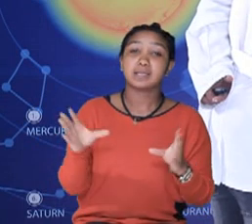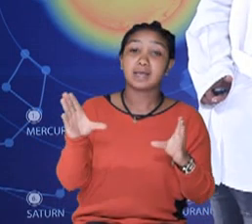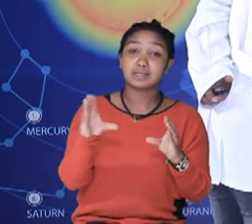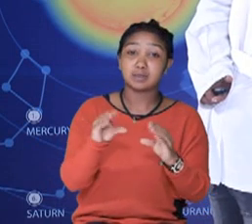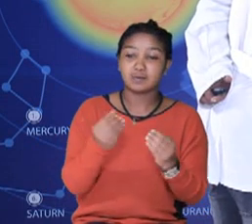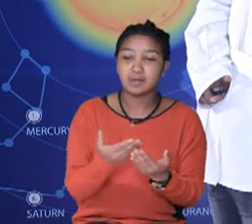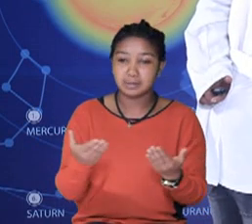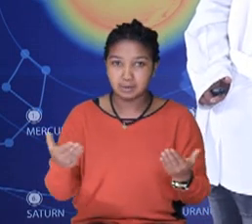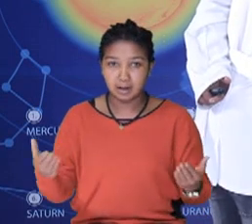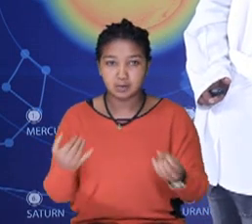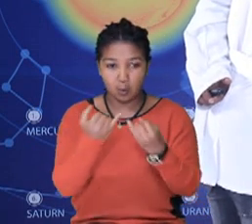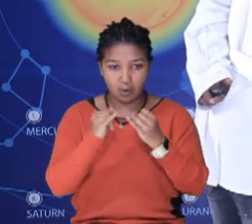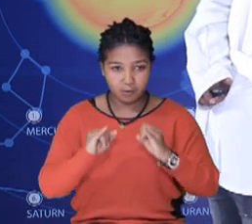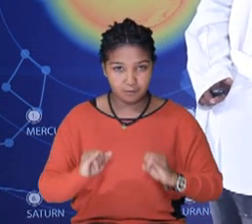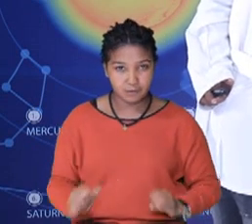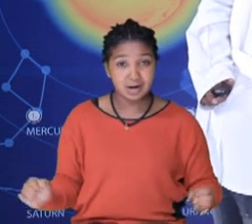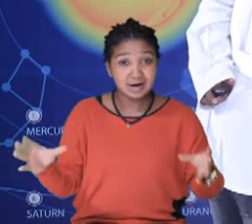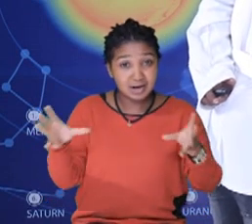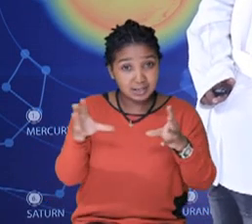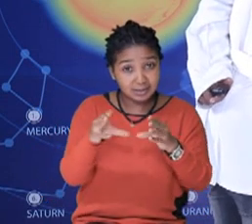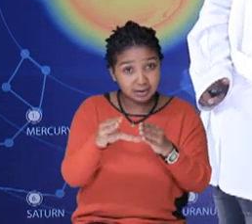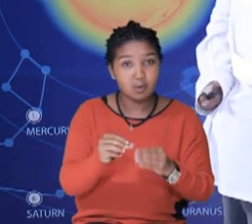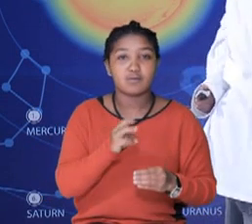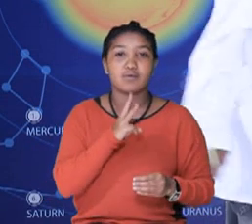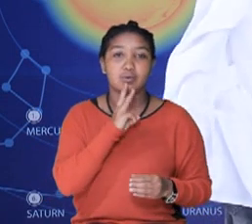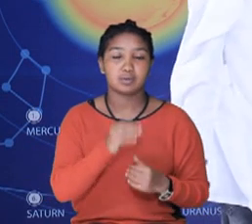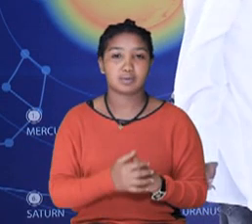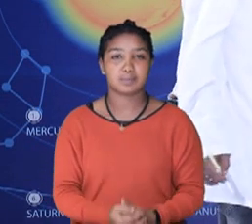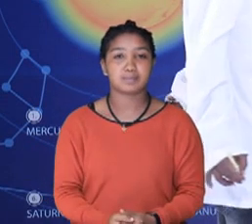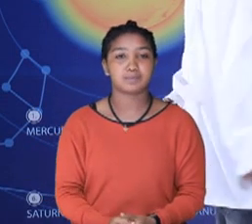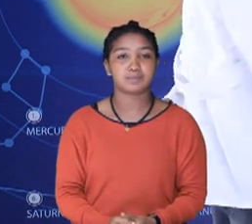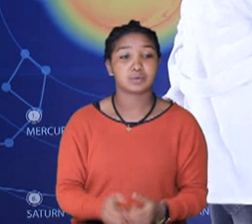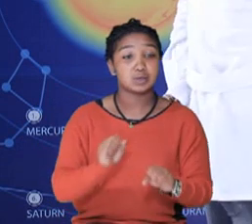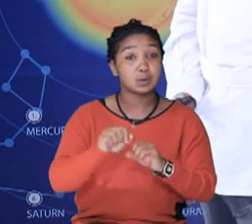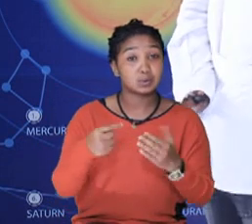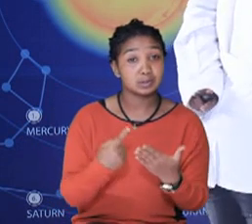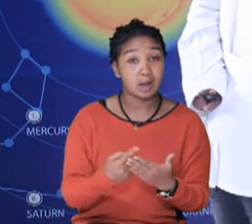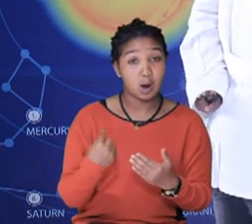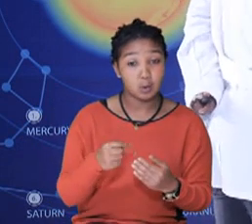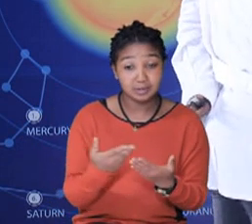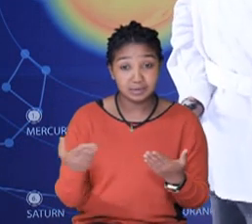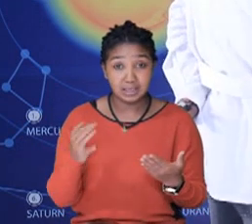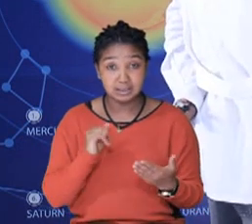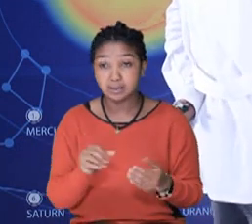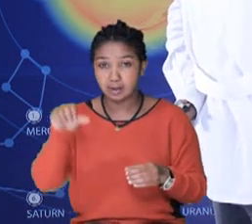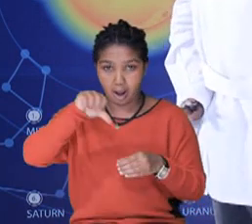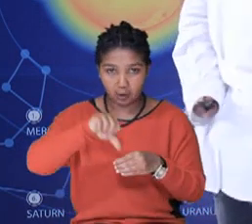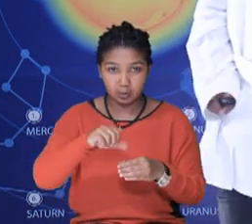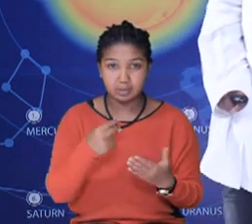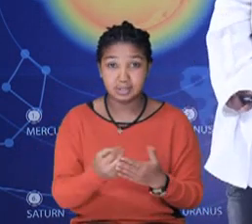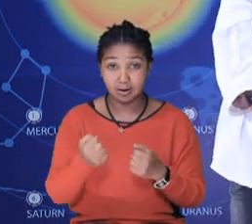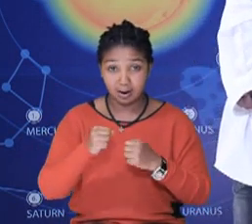of substance over density of water. So our substance is the alcohol.